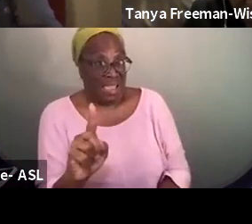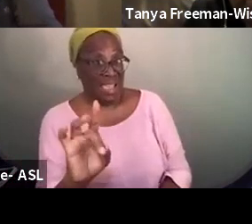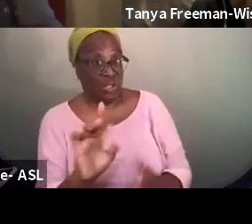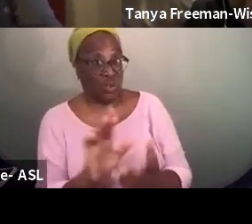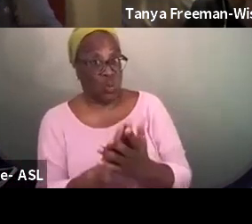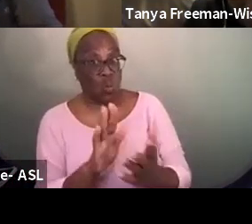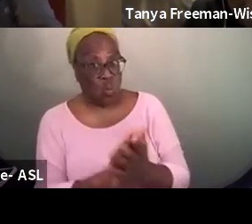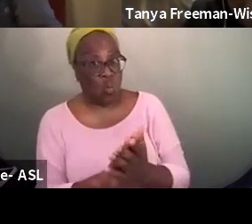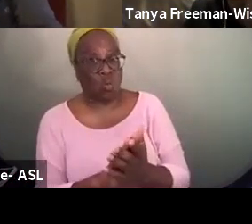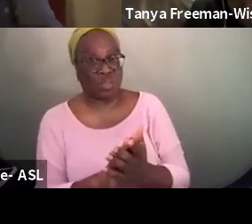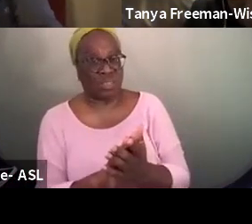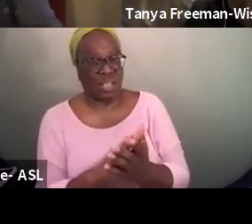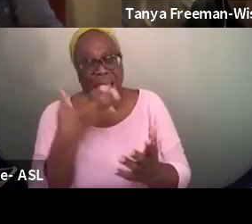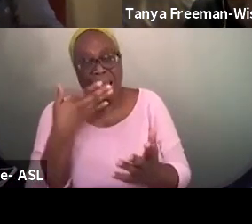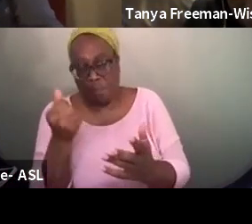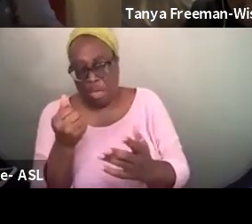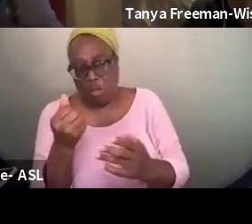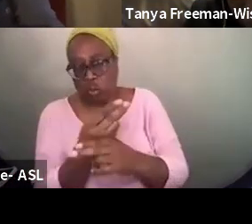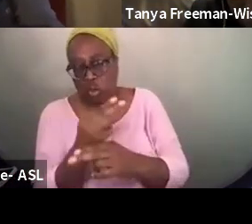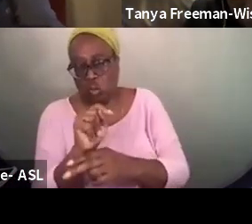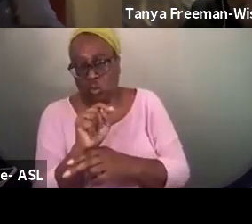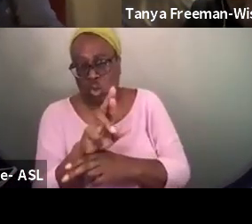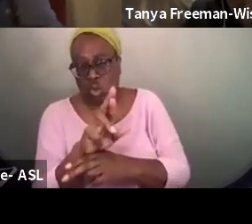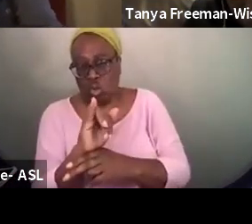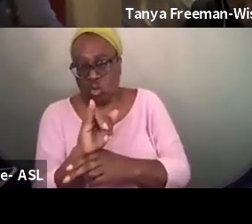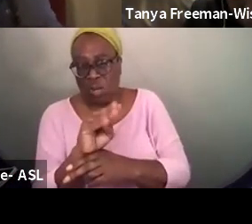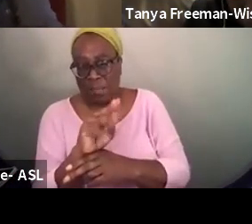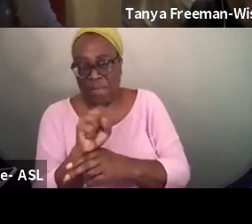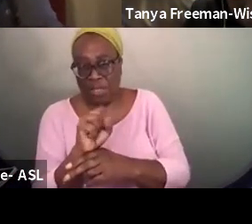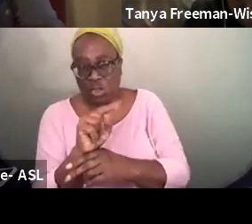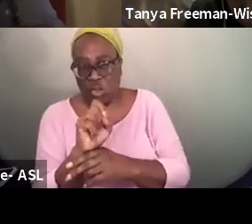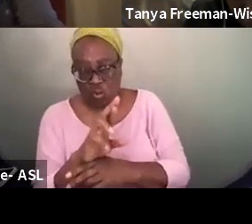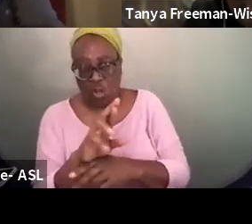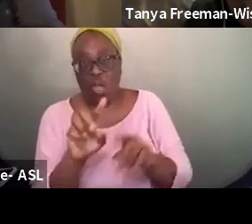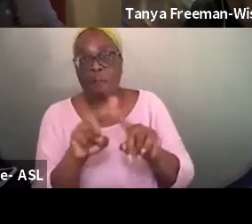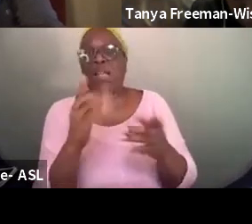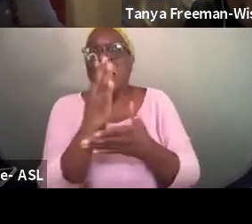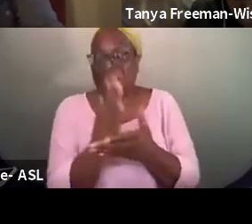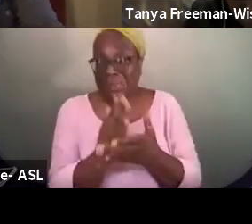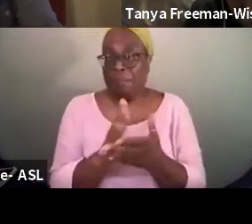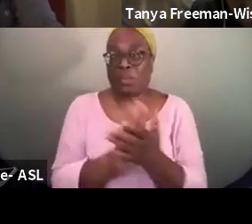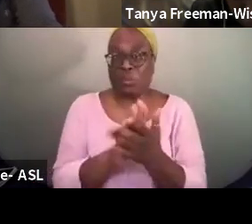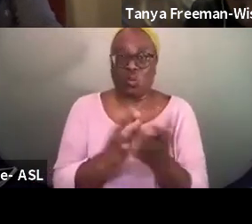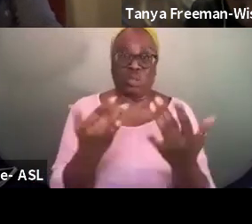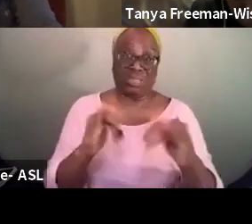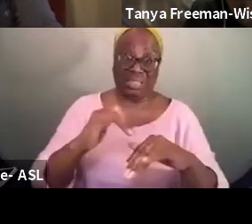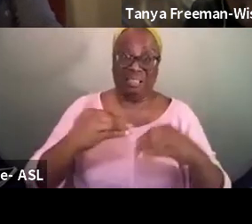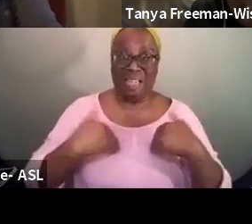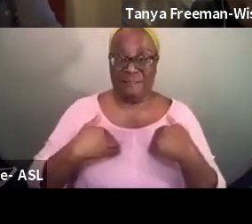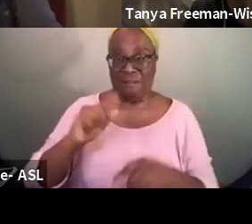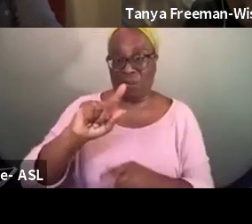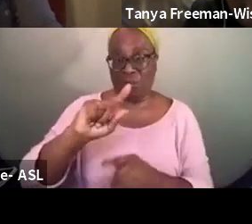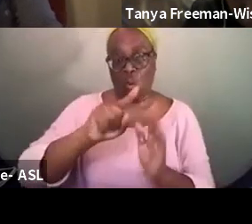more effectively. And so structurally we're on trimesters, but there are schools that are still on quarters.